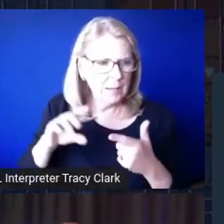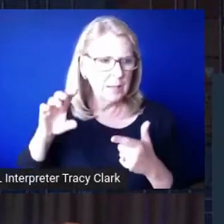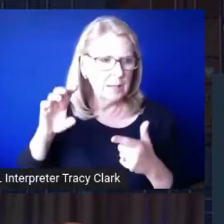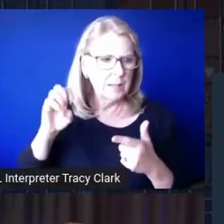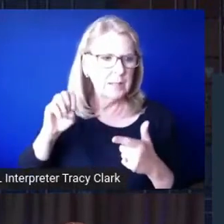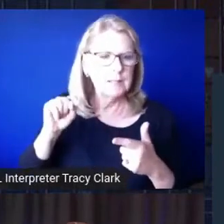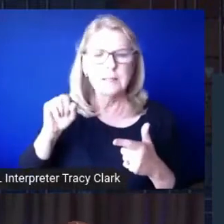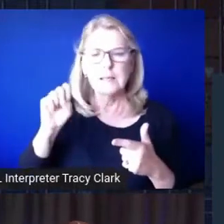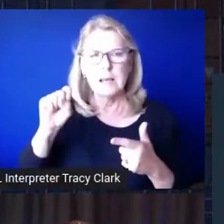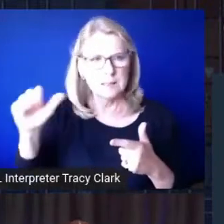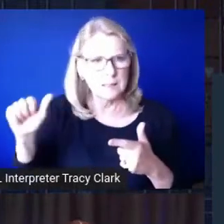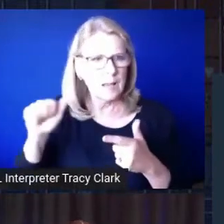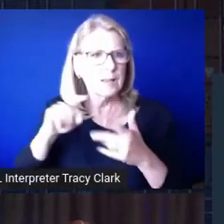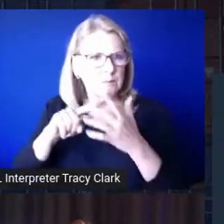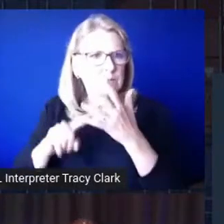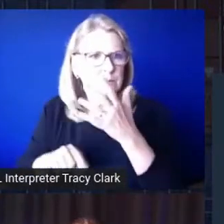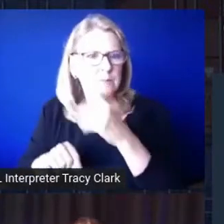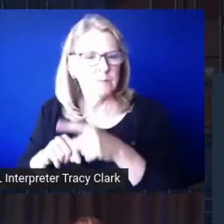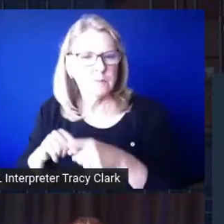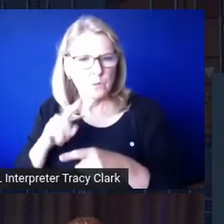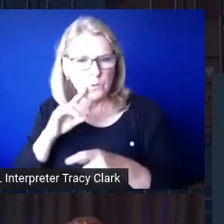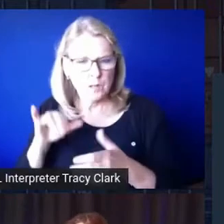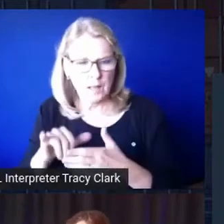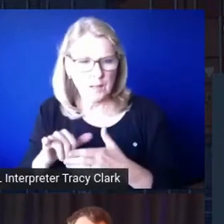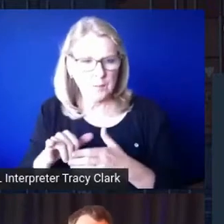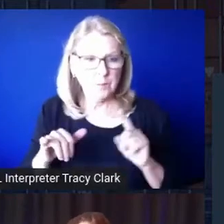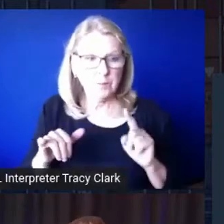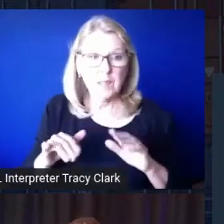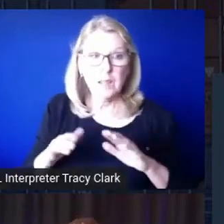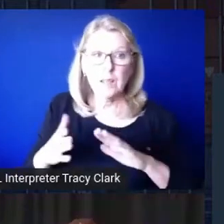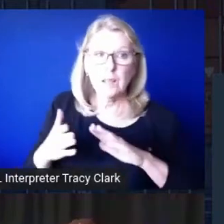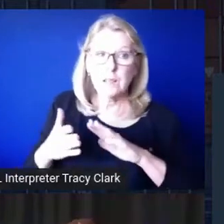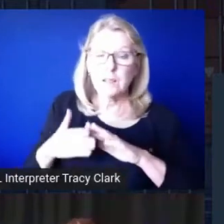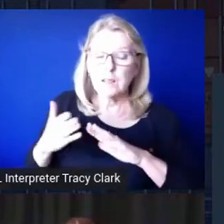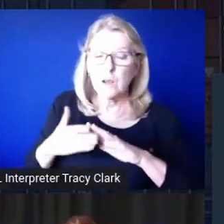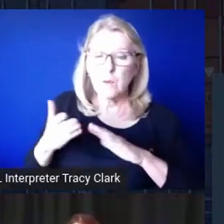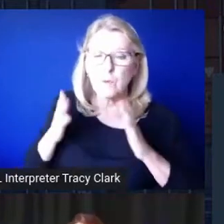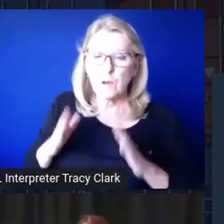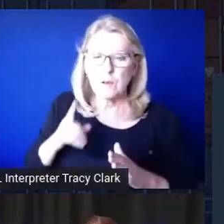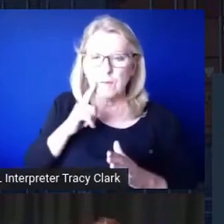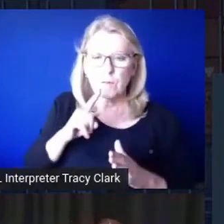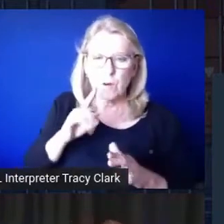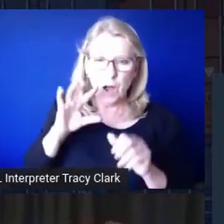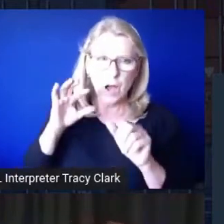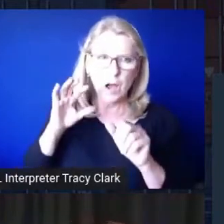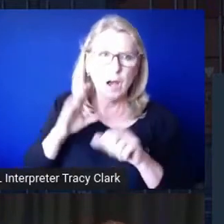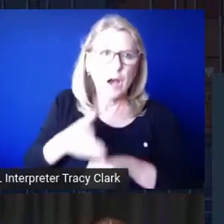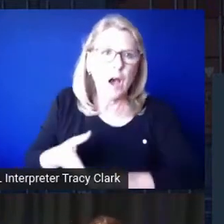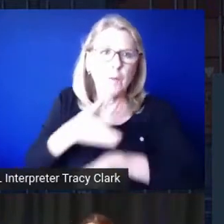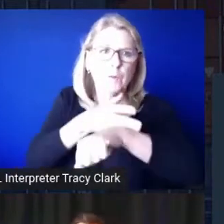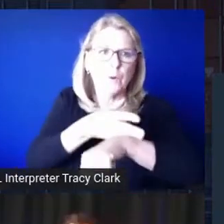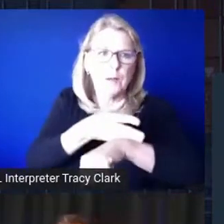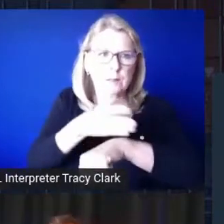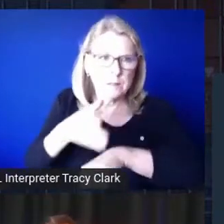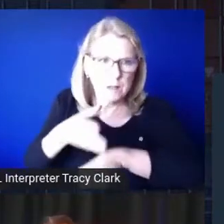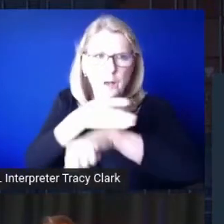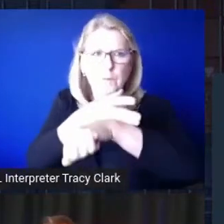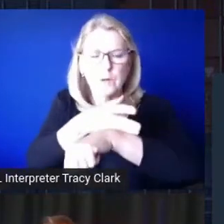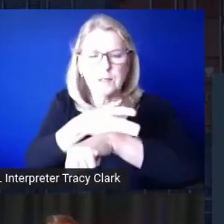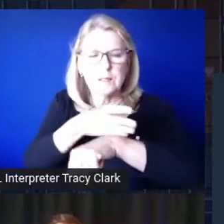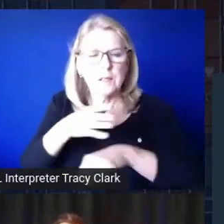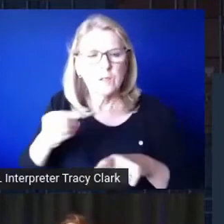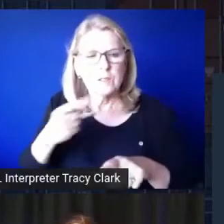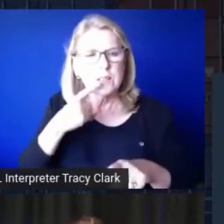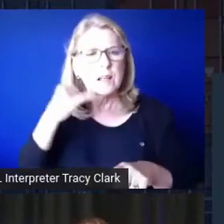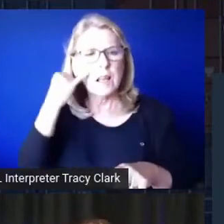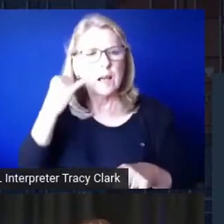And the operator for upgrades is Kubernetes, like you're mentioning auto-scaling groups, if I have a launch template, but